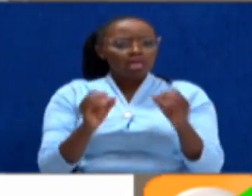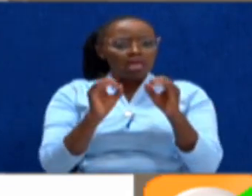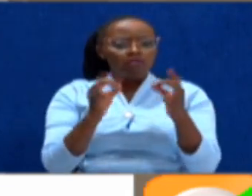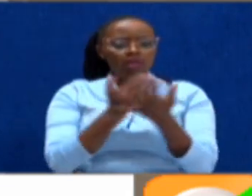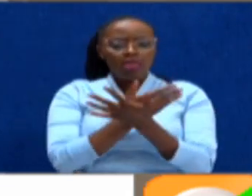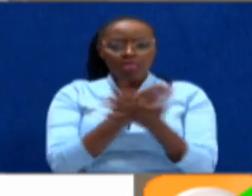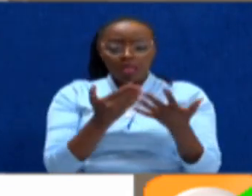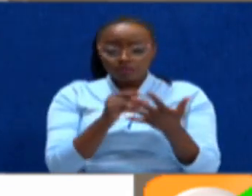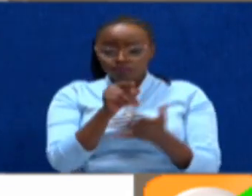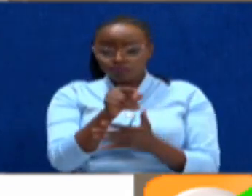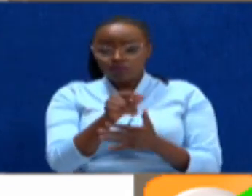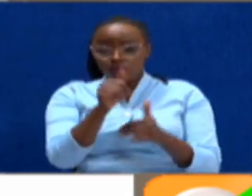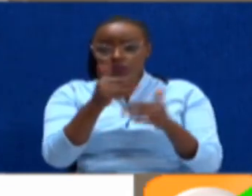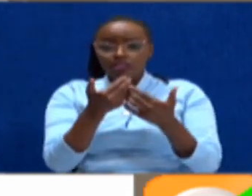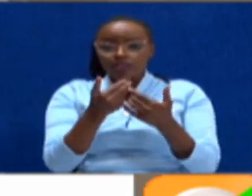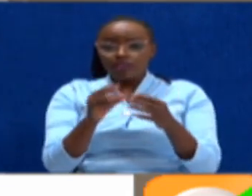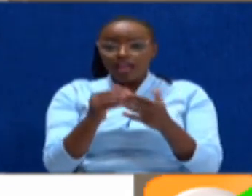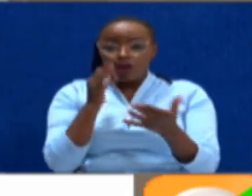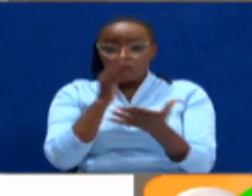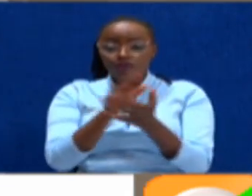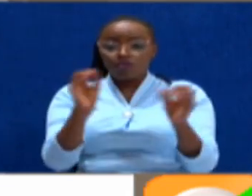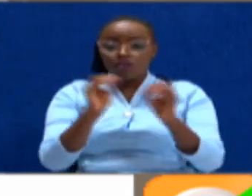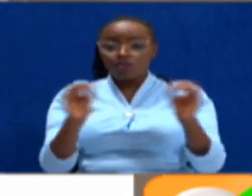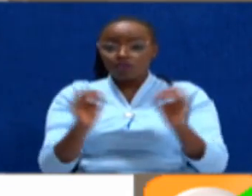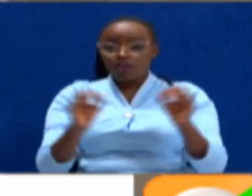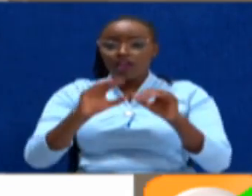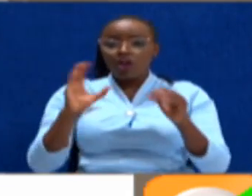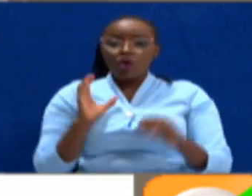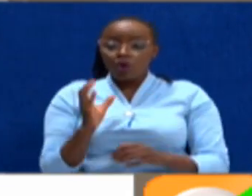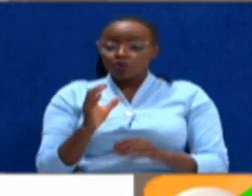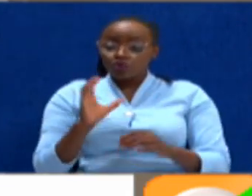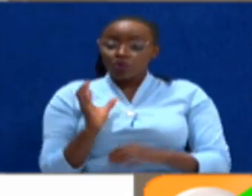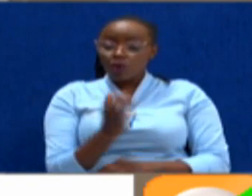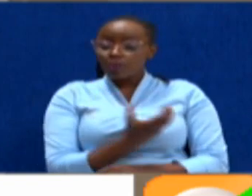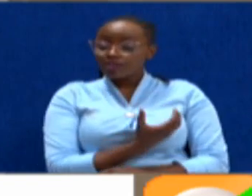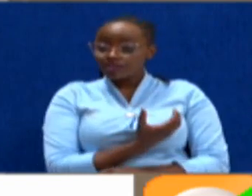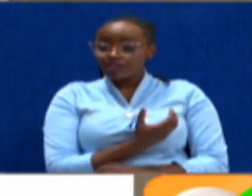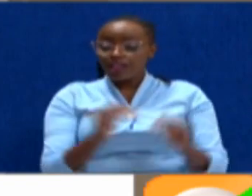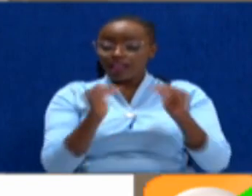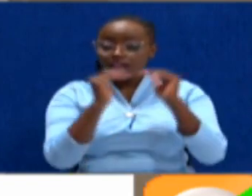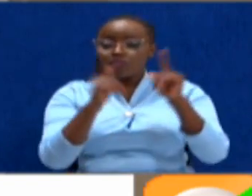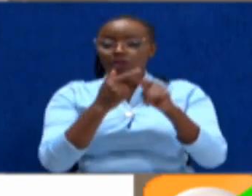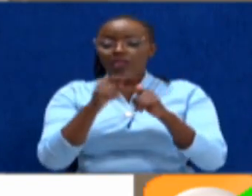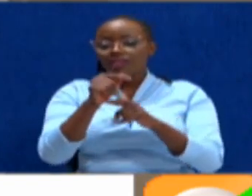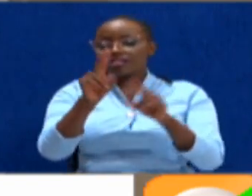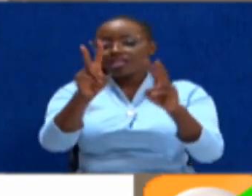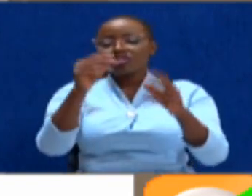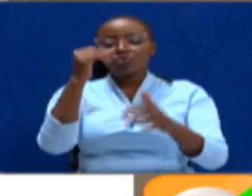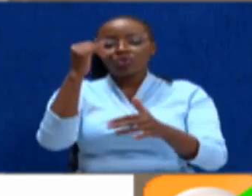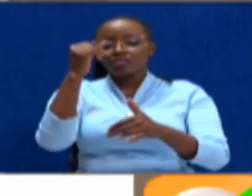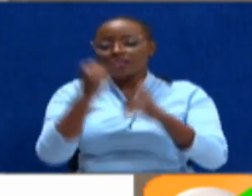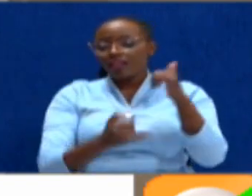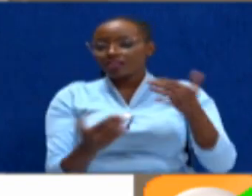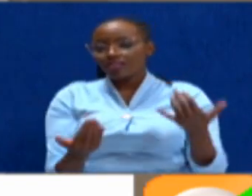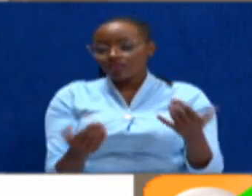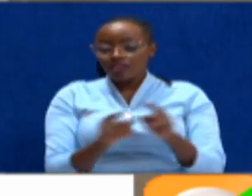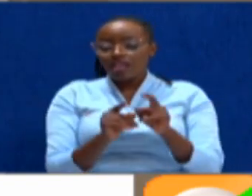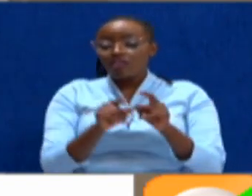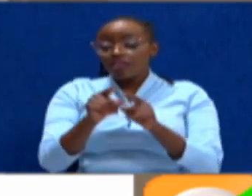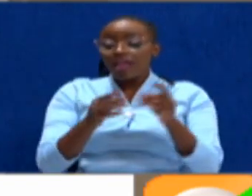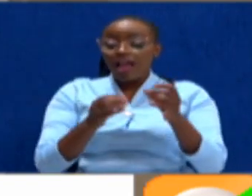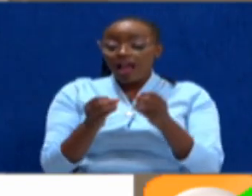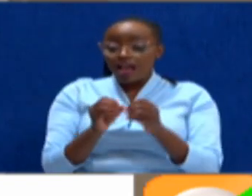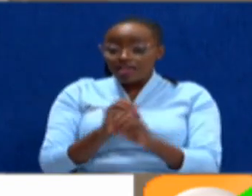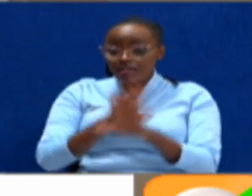any of the allegations are not substantiated at the committee level, that matter dies there. Mm. If any of the allegations are